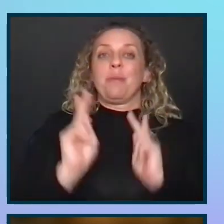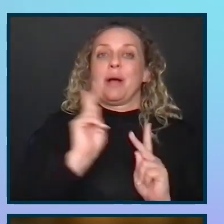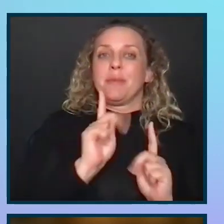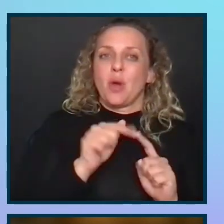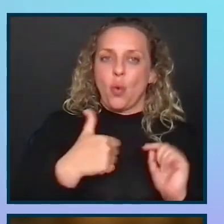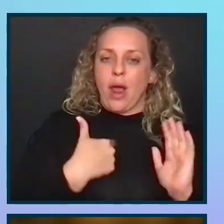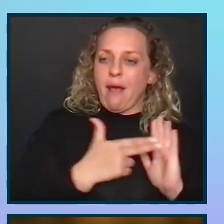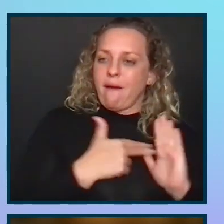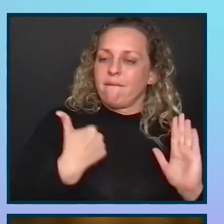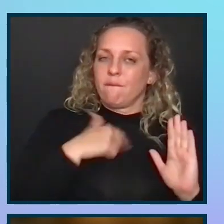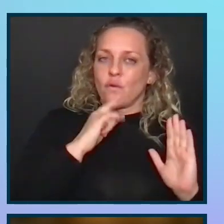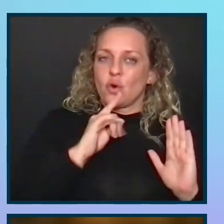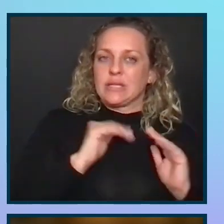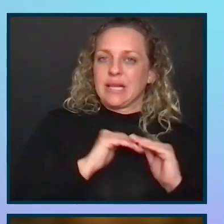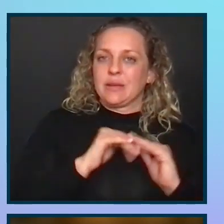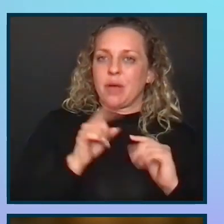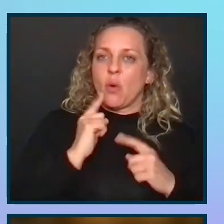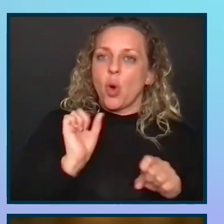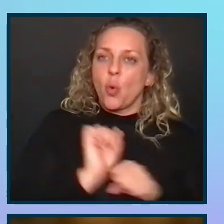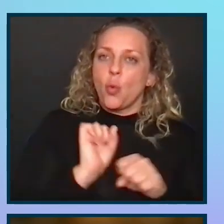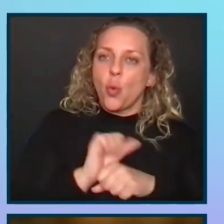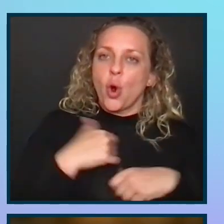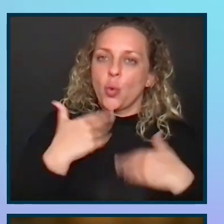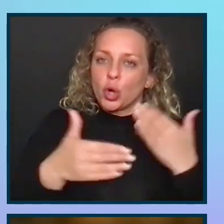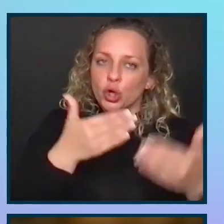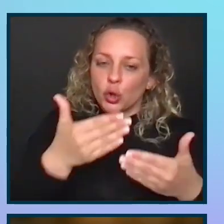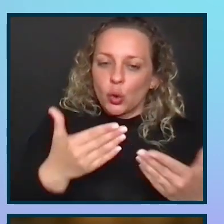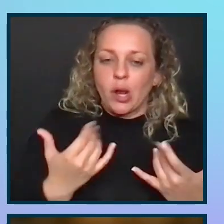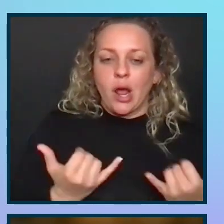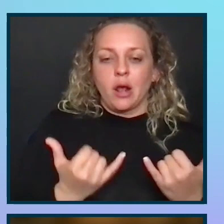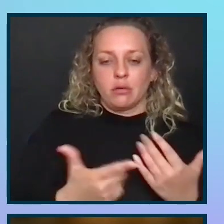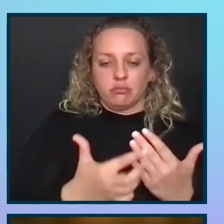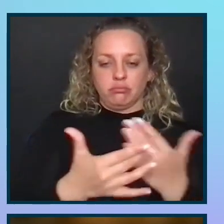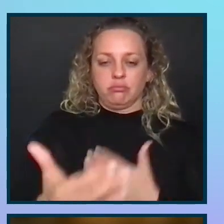stand on accessibility and what work you're doing and what work is coming up.